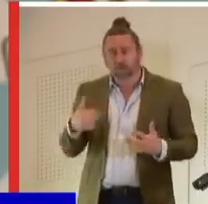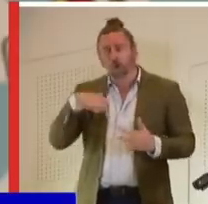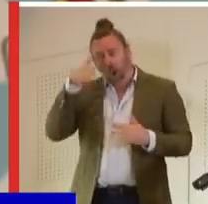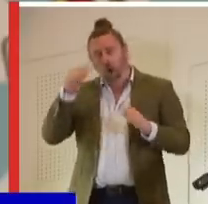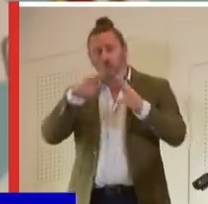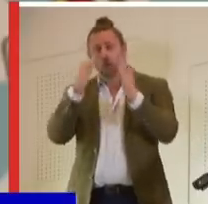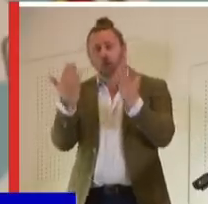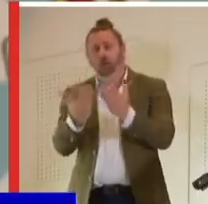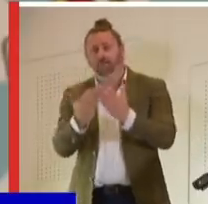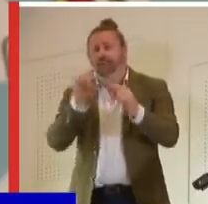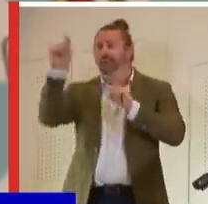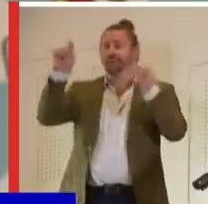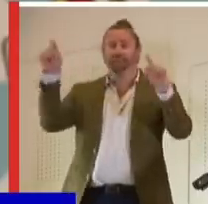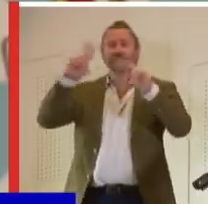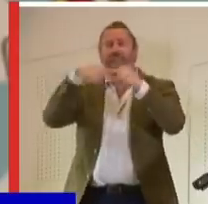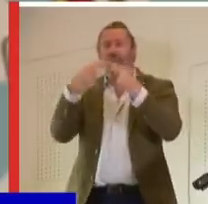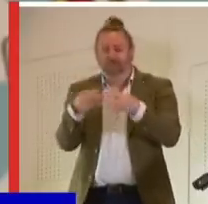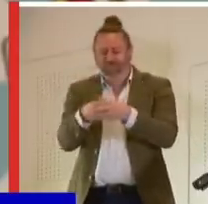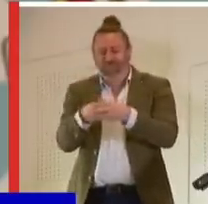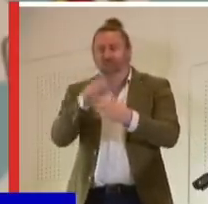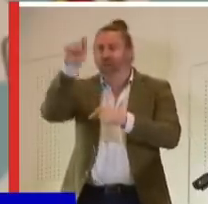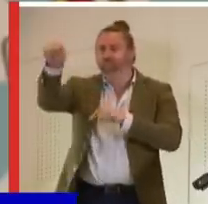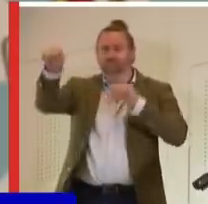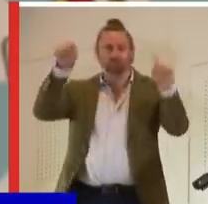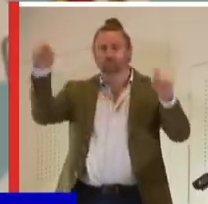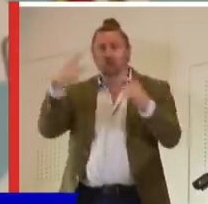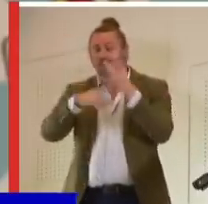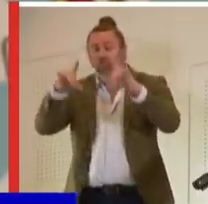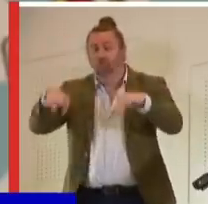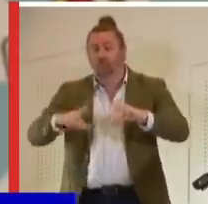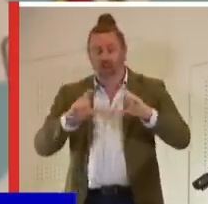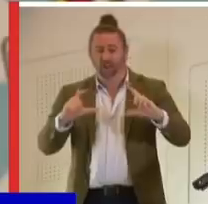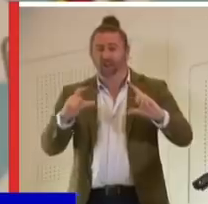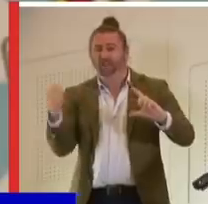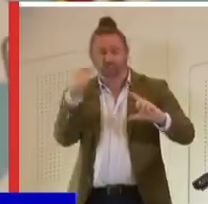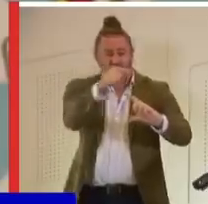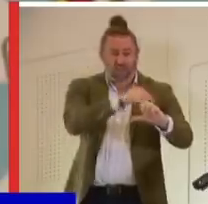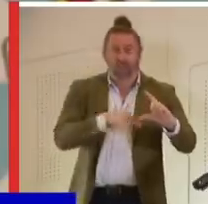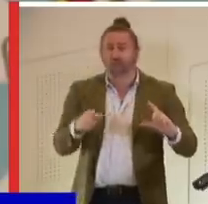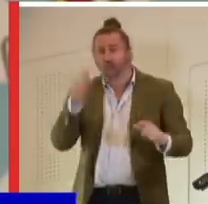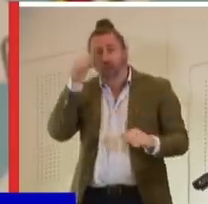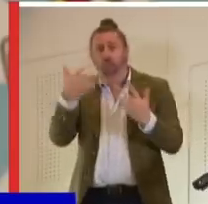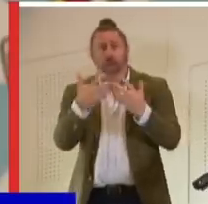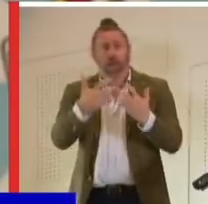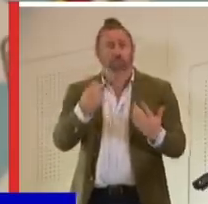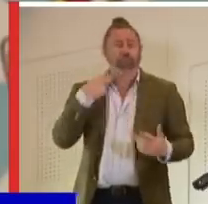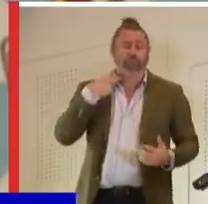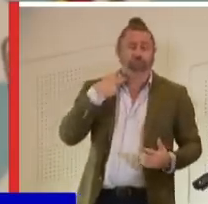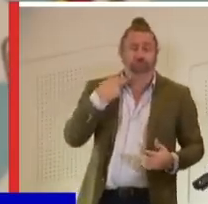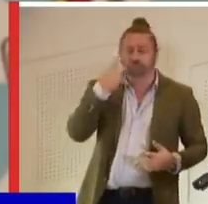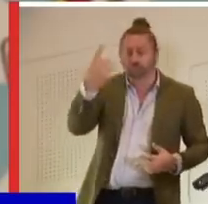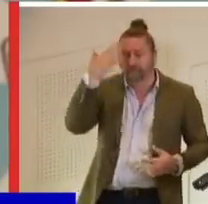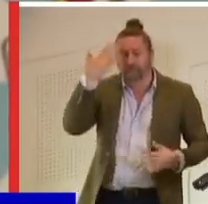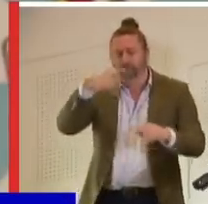Australia, and there are families across the world. And people have been telling me how they miss seeing their uncles, their aunts, their